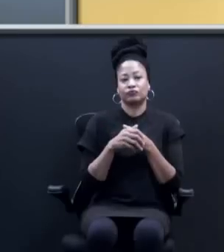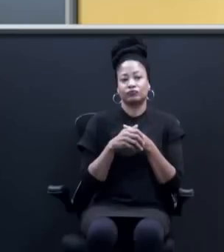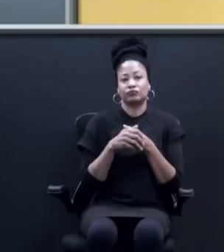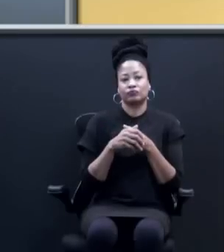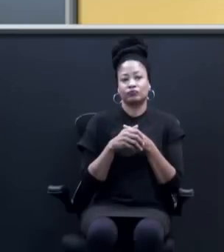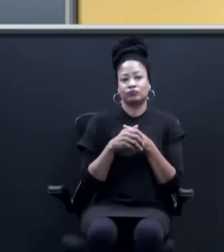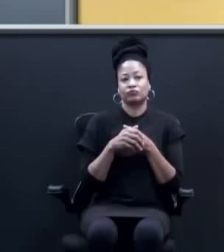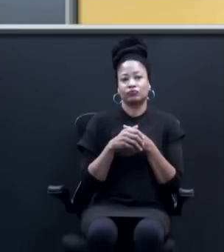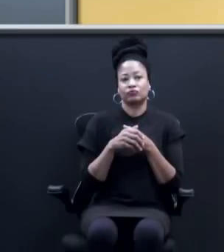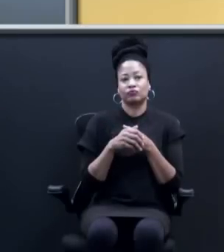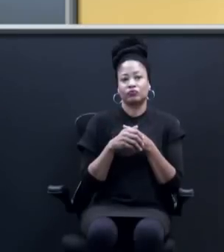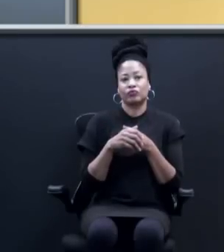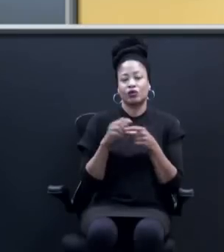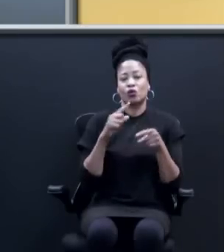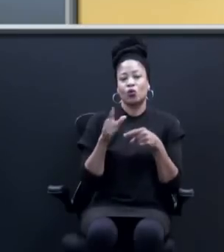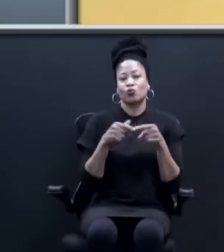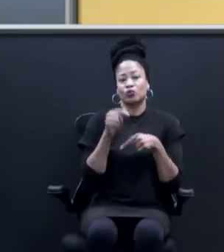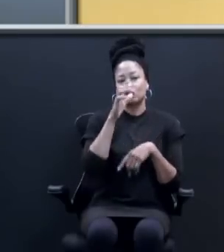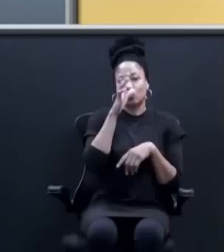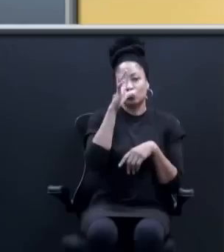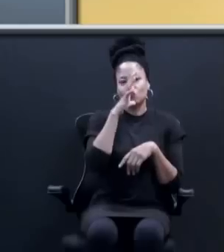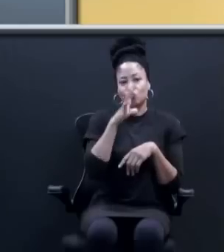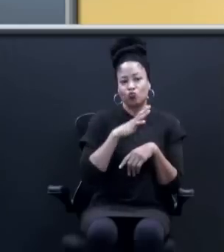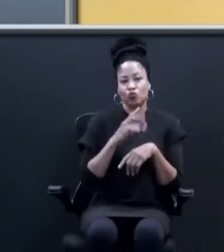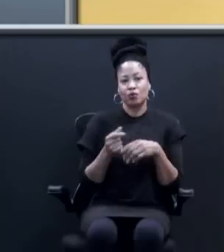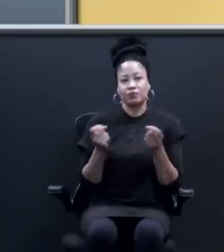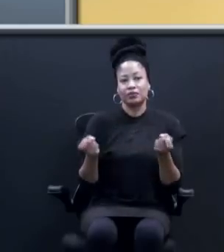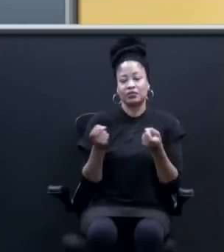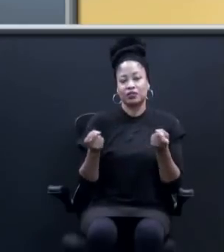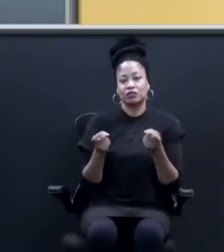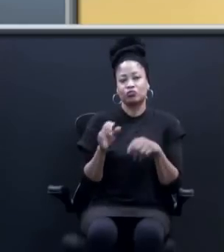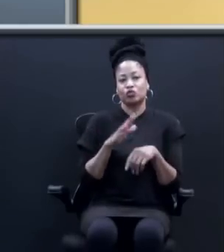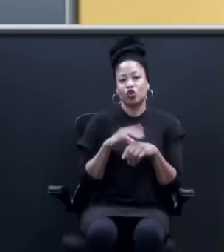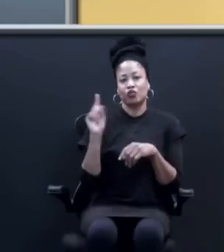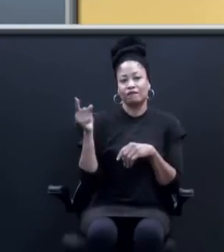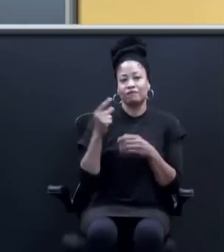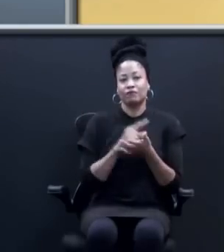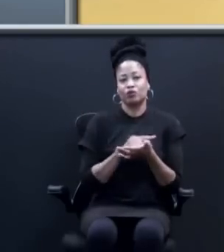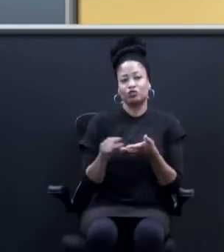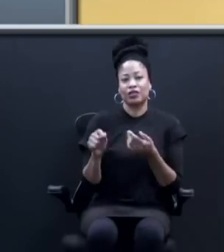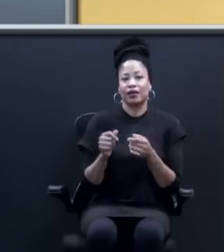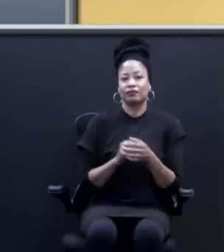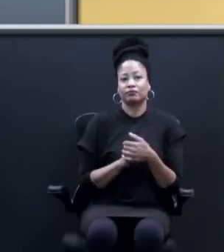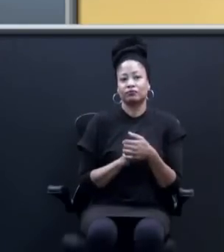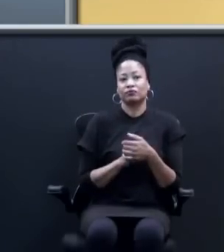When did she see him? It was on the first day of the week. Didn't it say on the first day of the week?